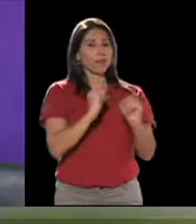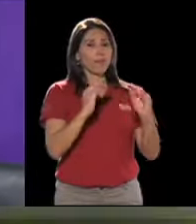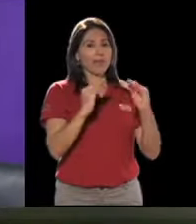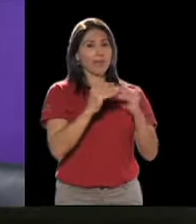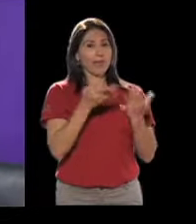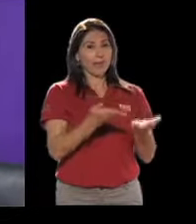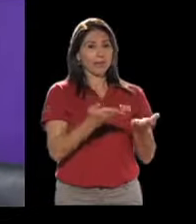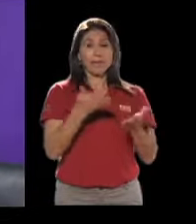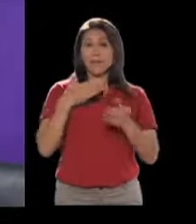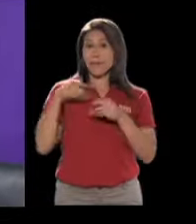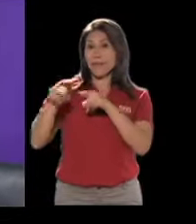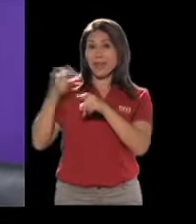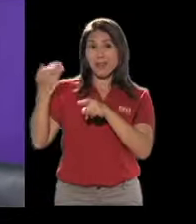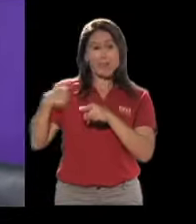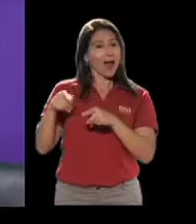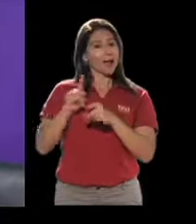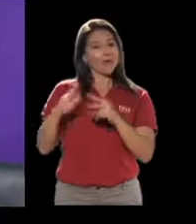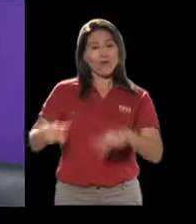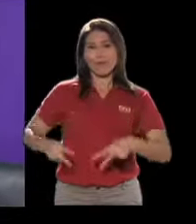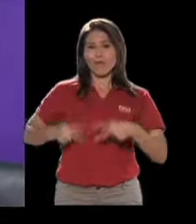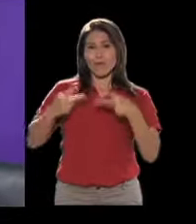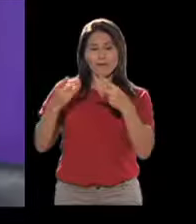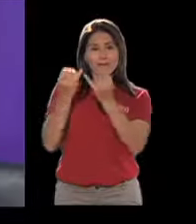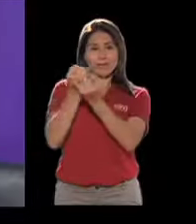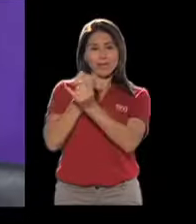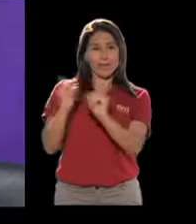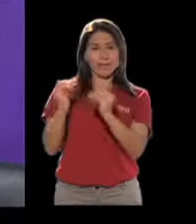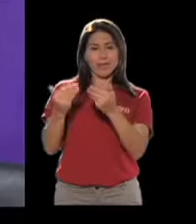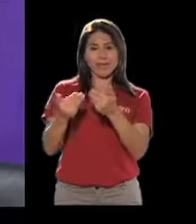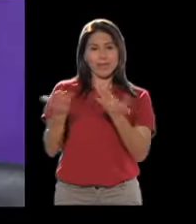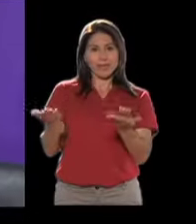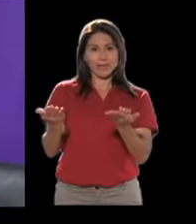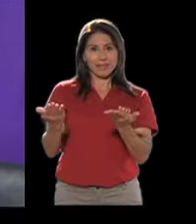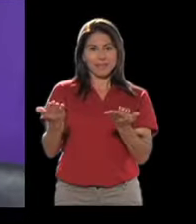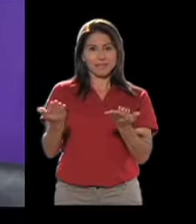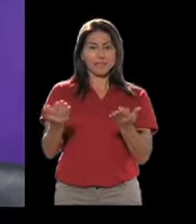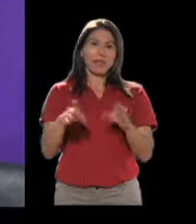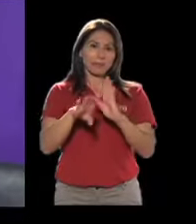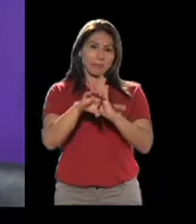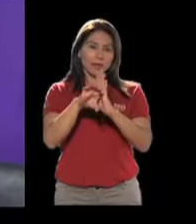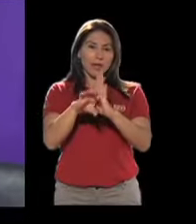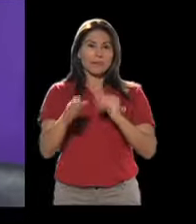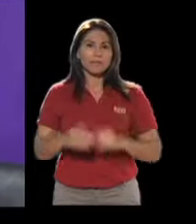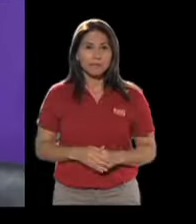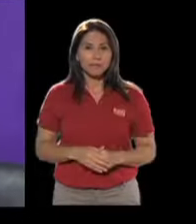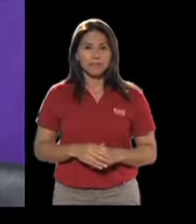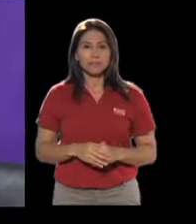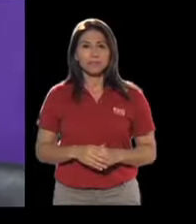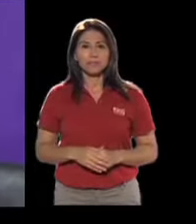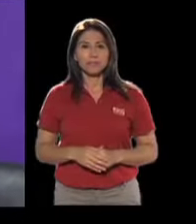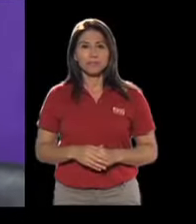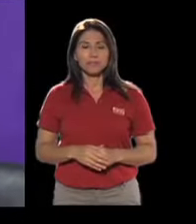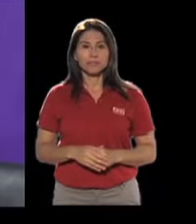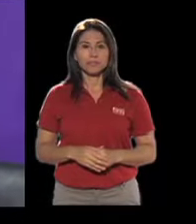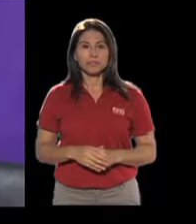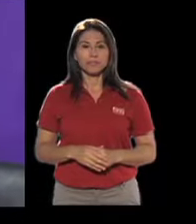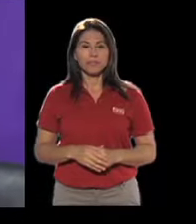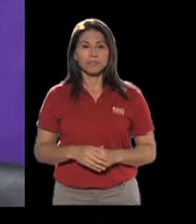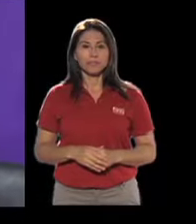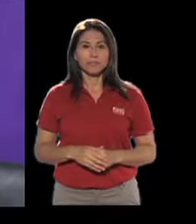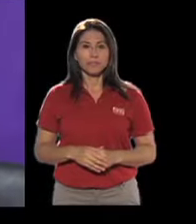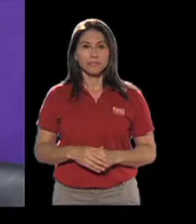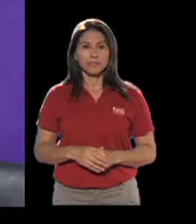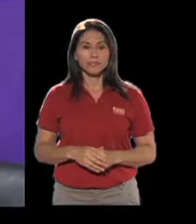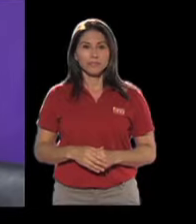live independently, Mi hermano no vive en forma among other independiente, examples. entre otros However, ejemplos. I like